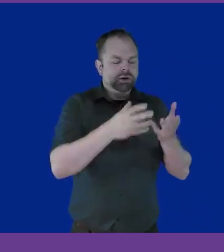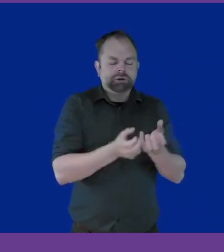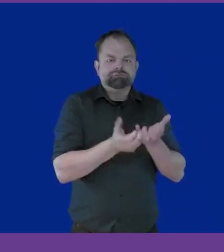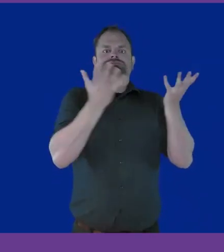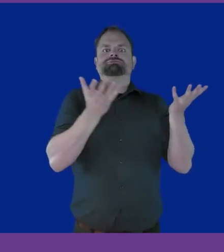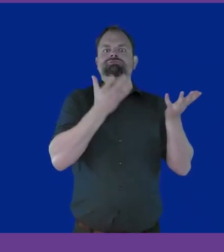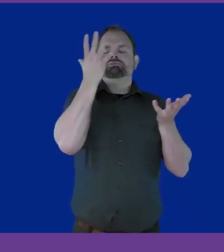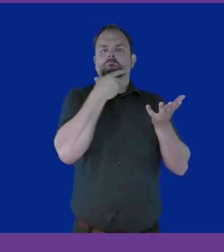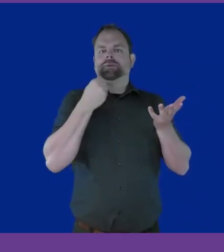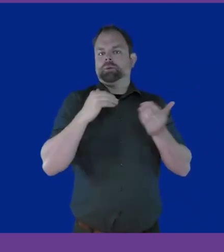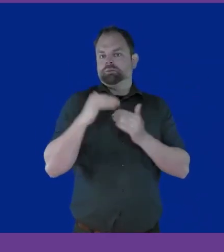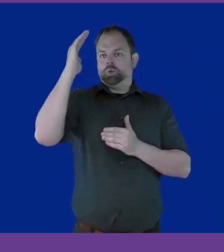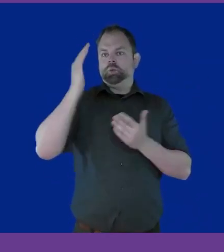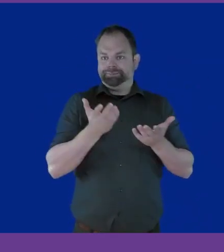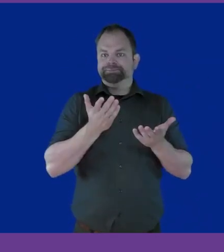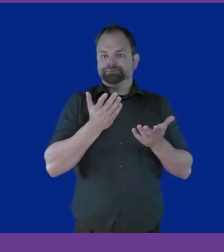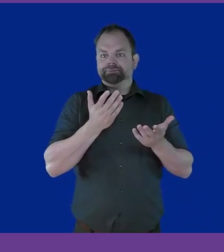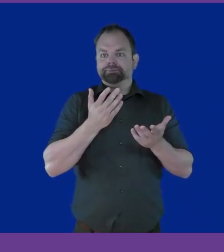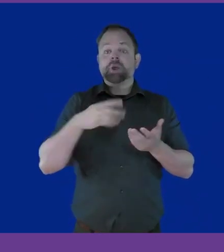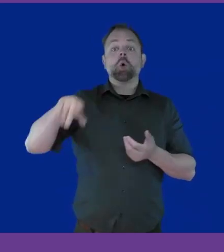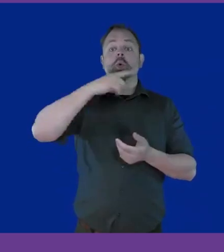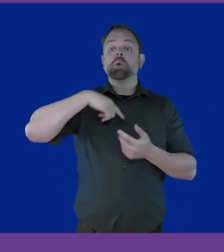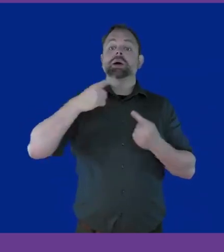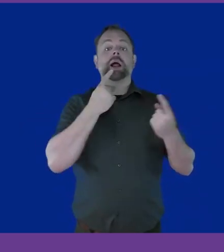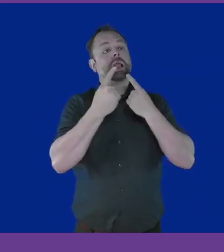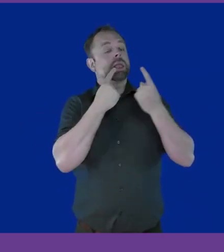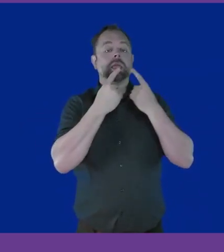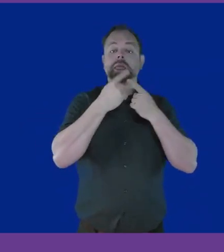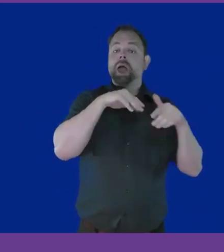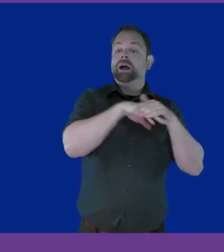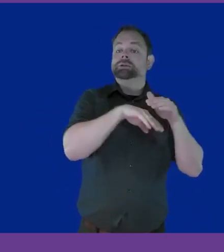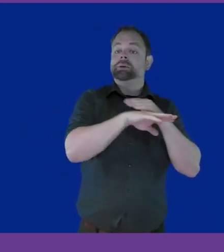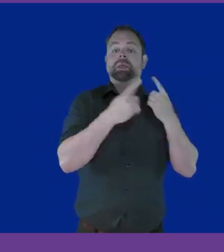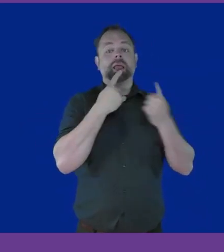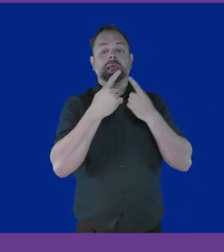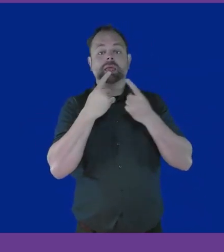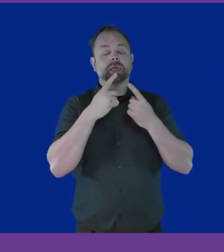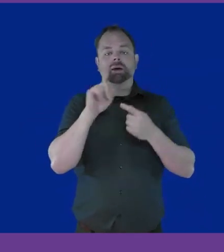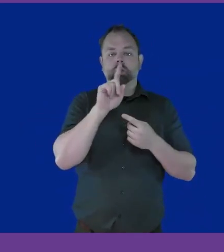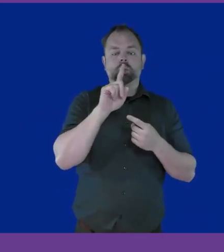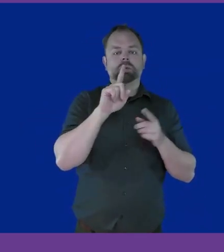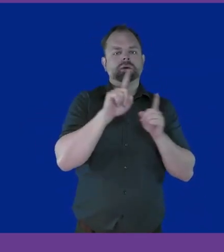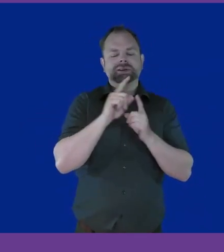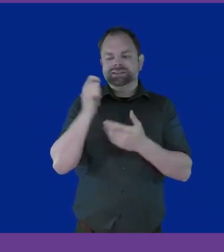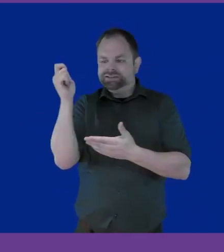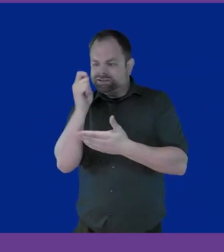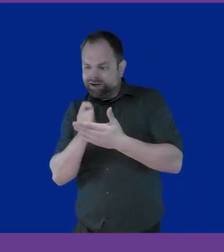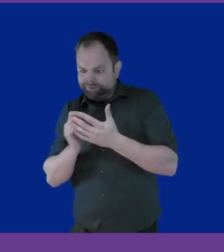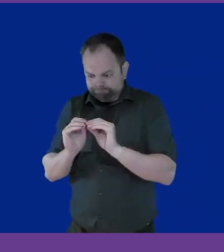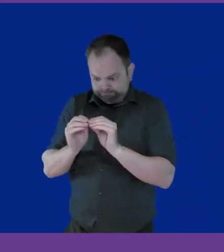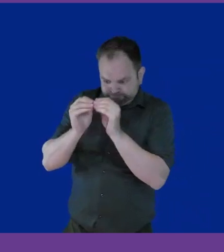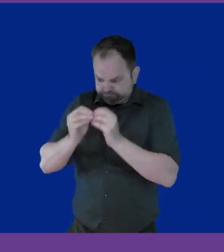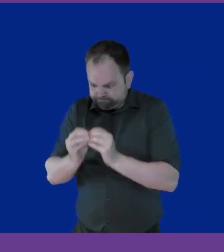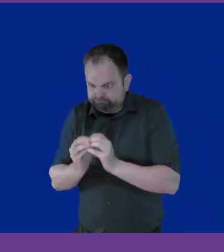word design, you can also make things not only functional and beautiful. And making it accessible for everybody